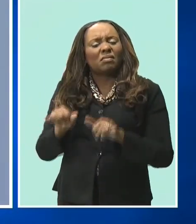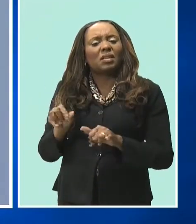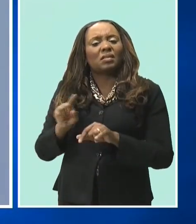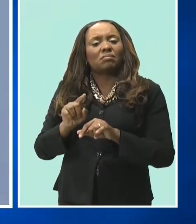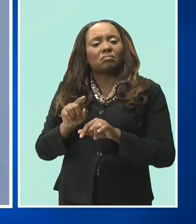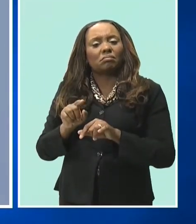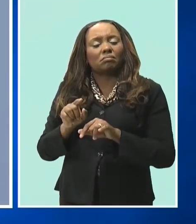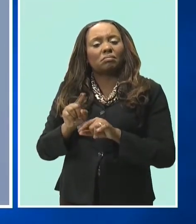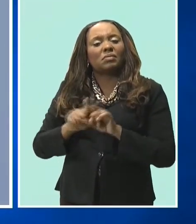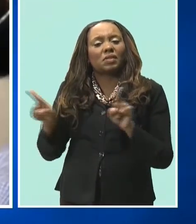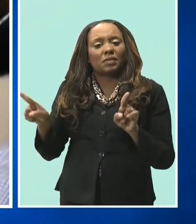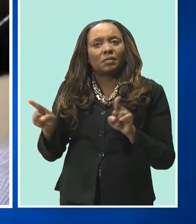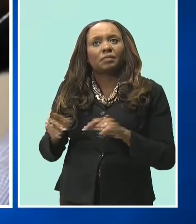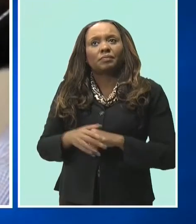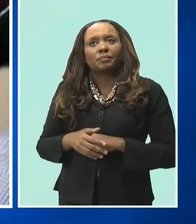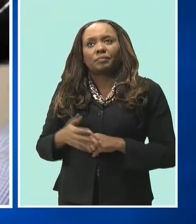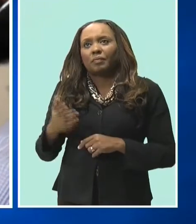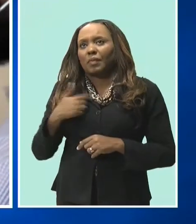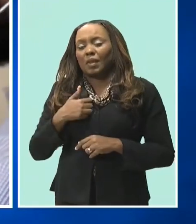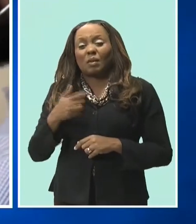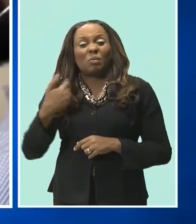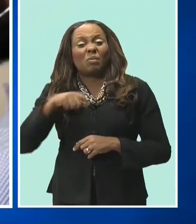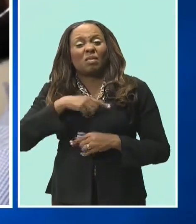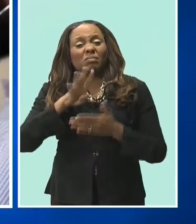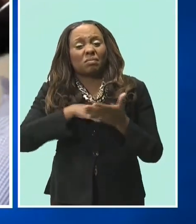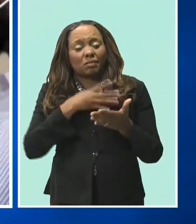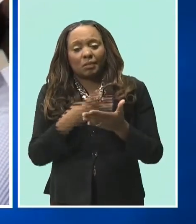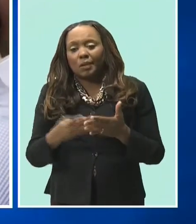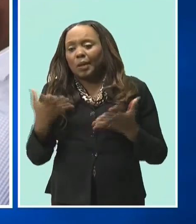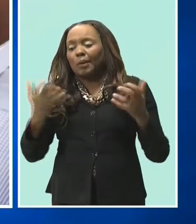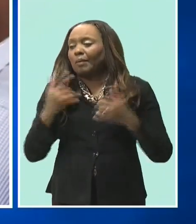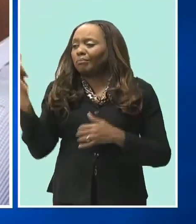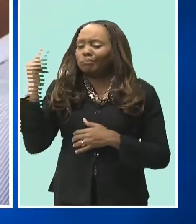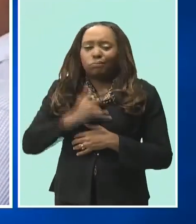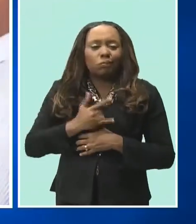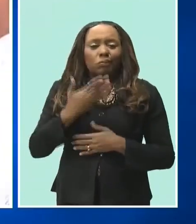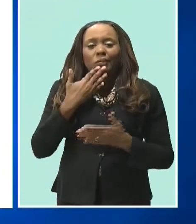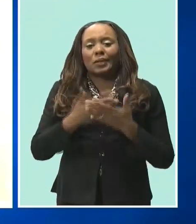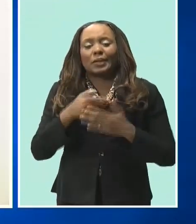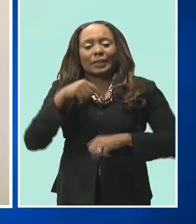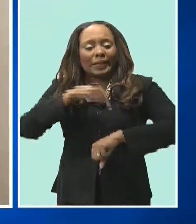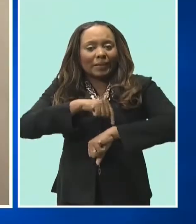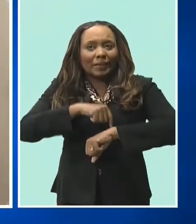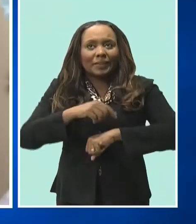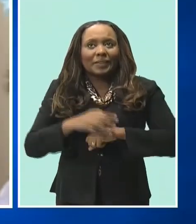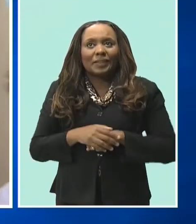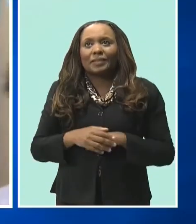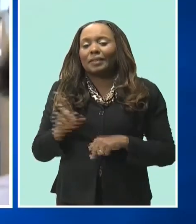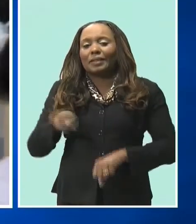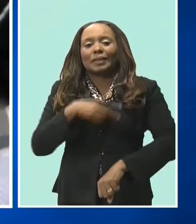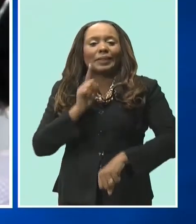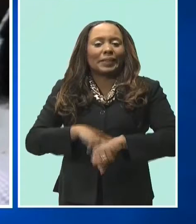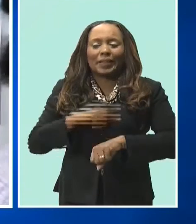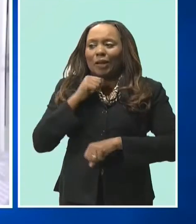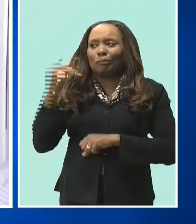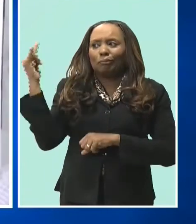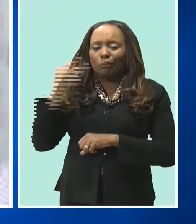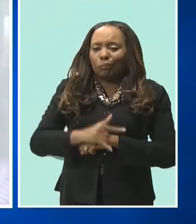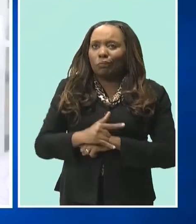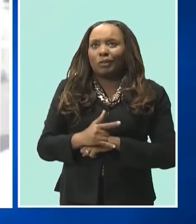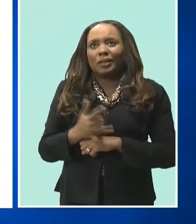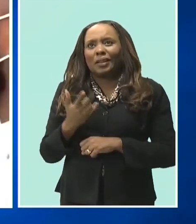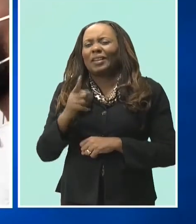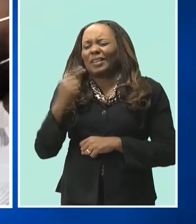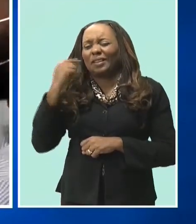caught the first thing smoking. We had it scheduled, so we just wanted to come and have a good time and be here. It's been in a while, yeah. I think